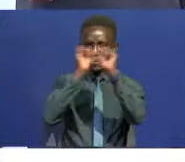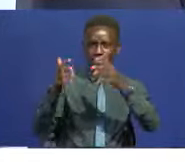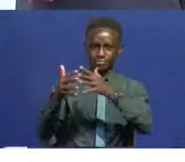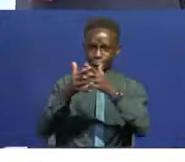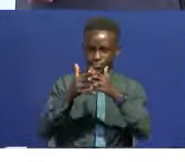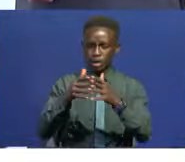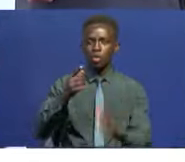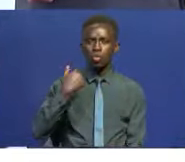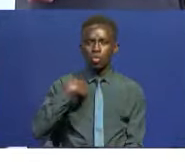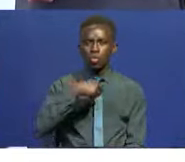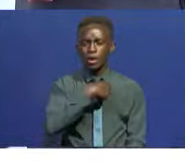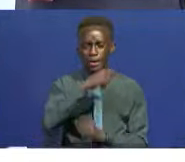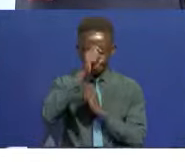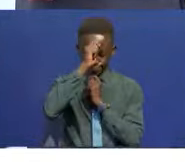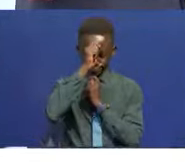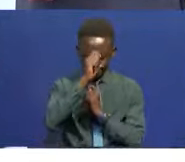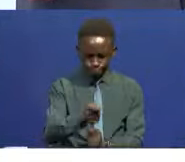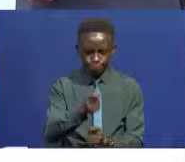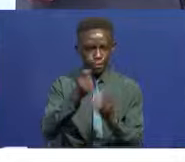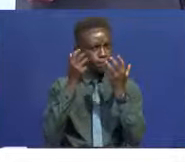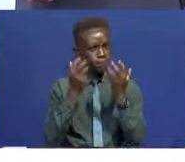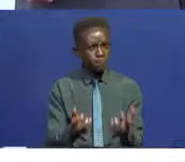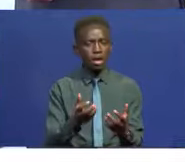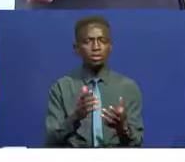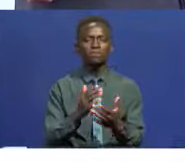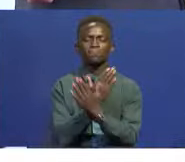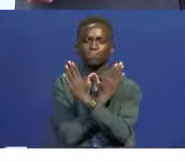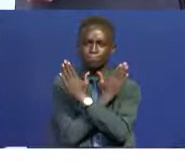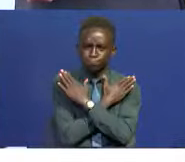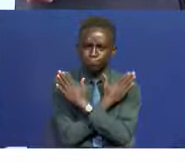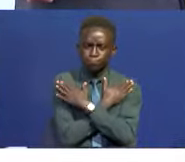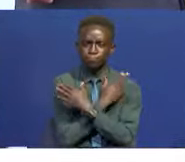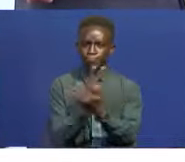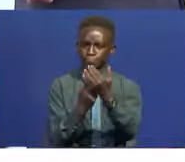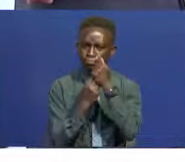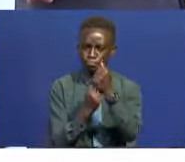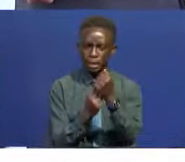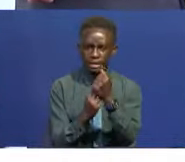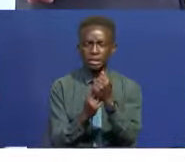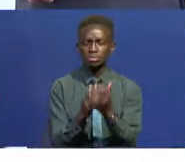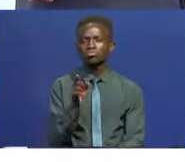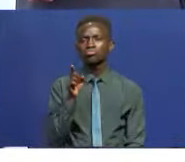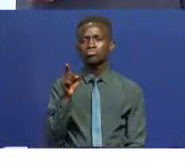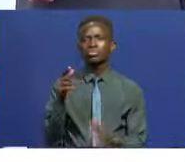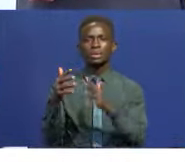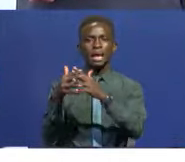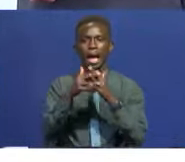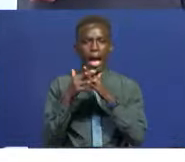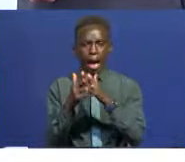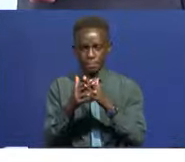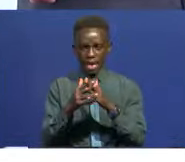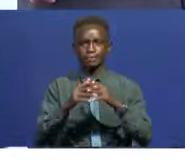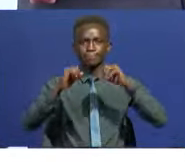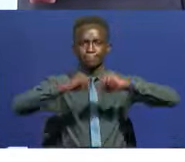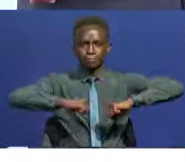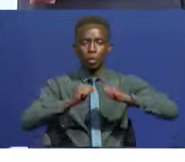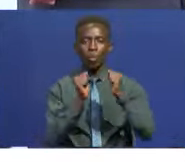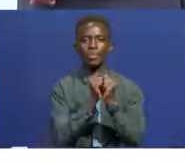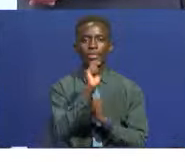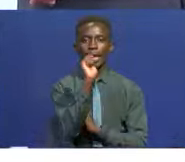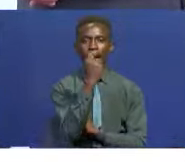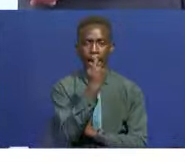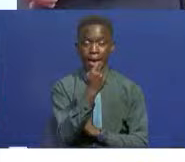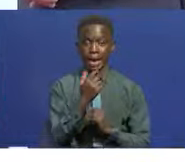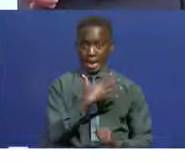the friendship, and the collaboration the United States has given Kenya and our region to make sure that